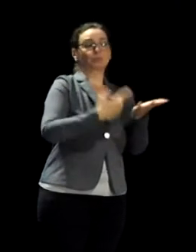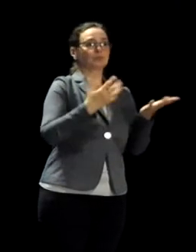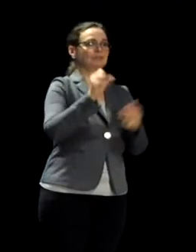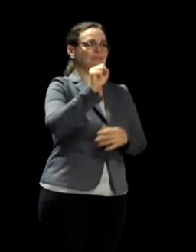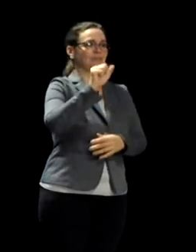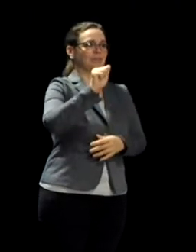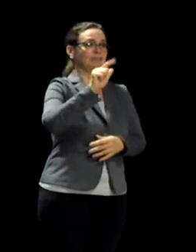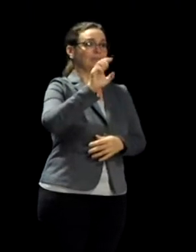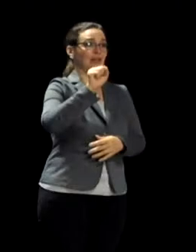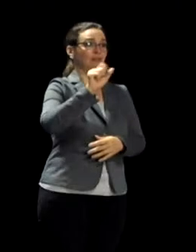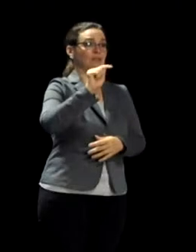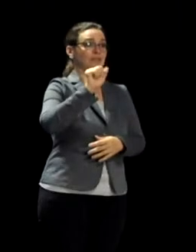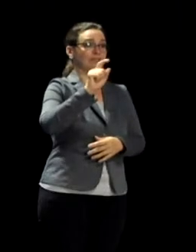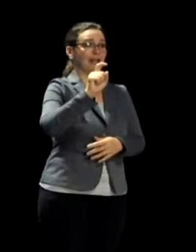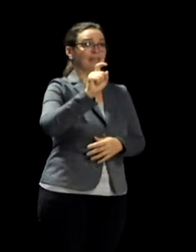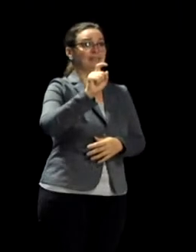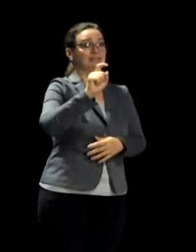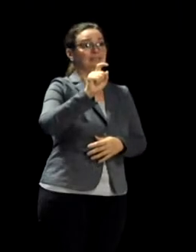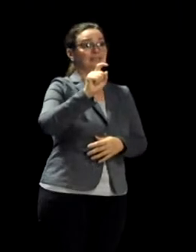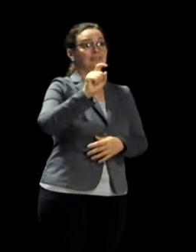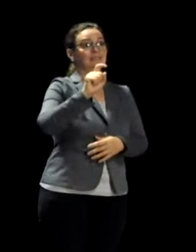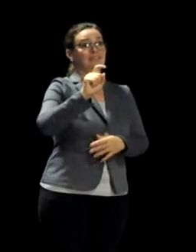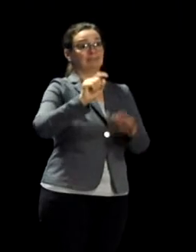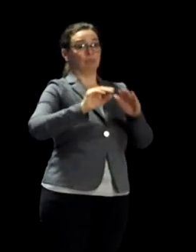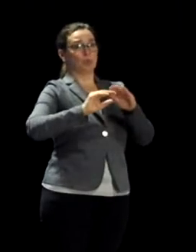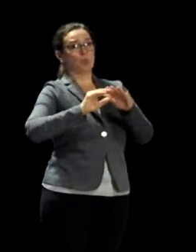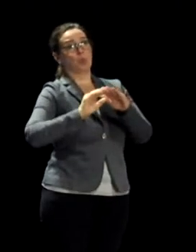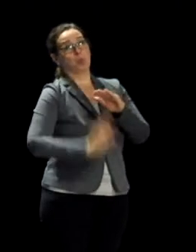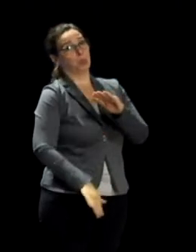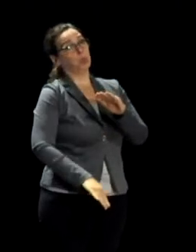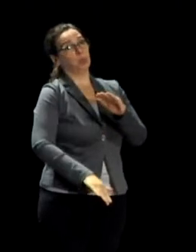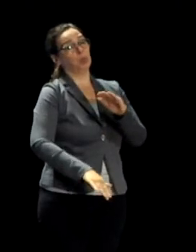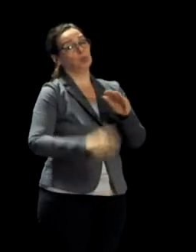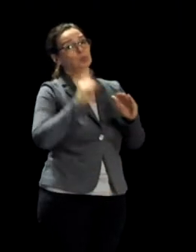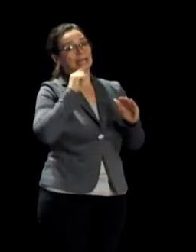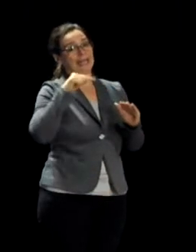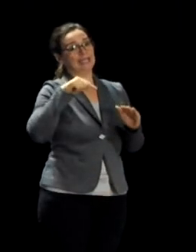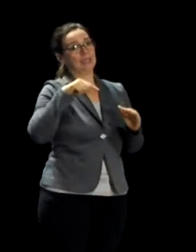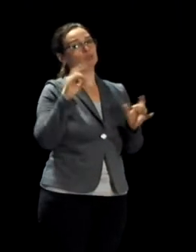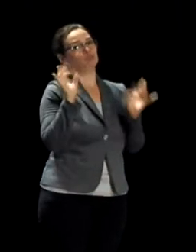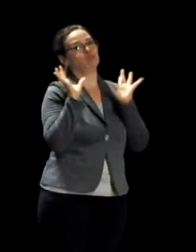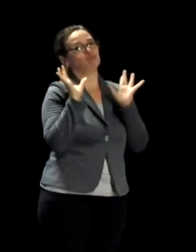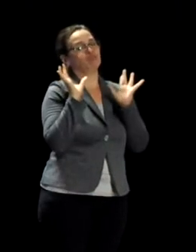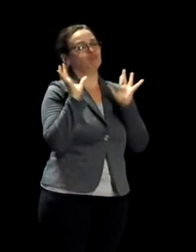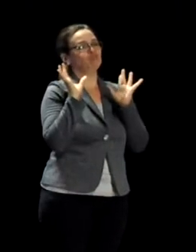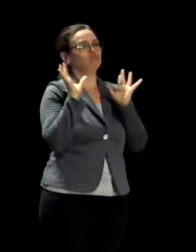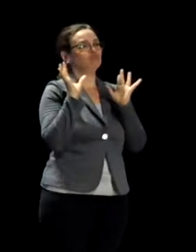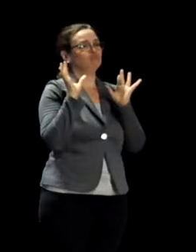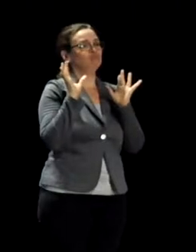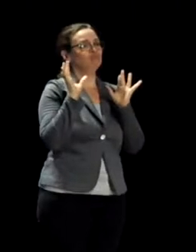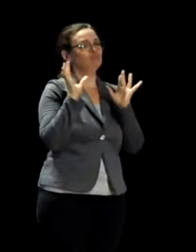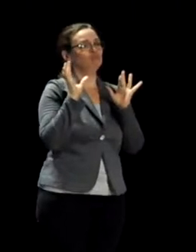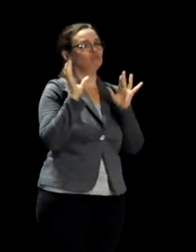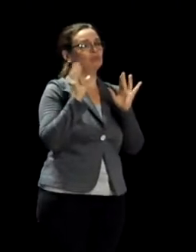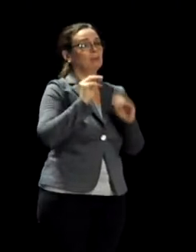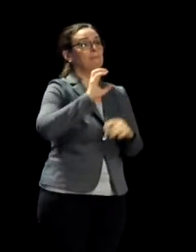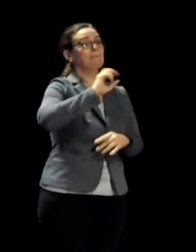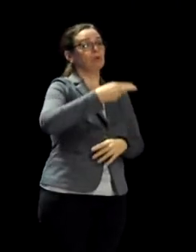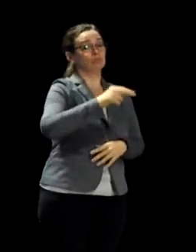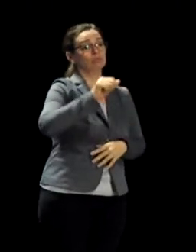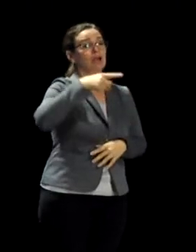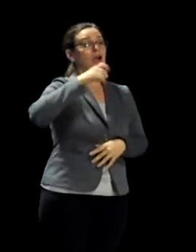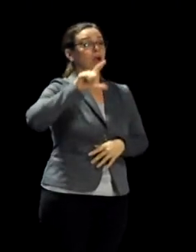think, about 50%. It was a cleanup payment from March, April, and May, so it reflected